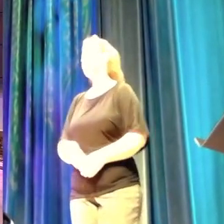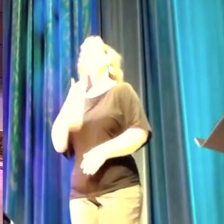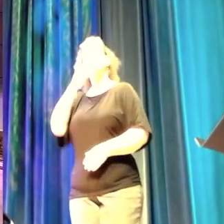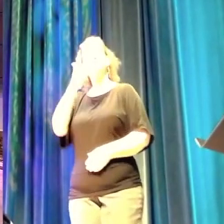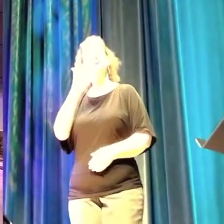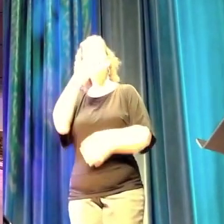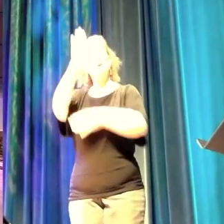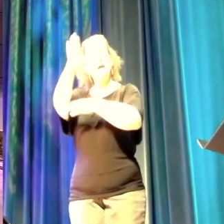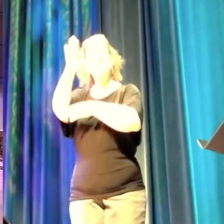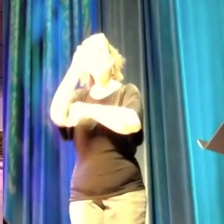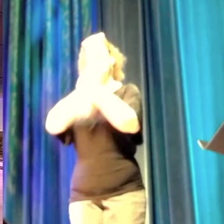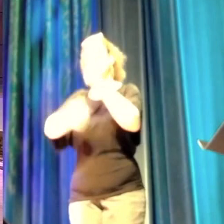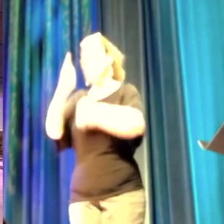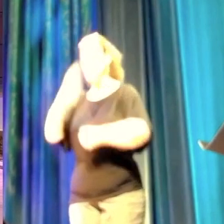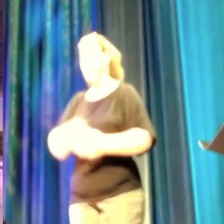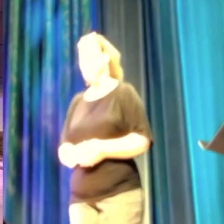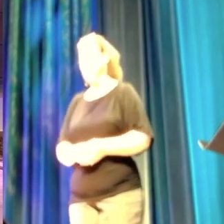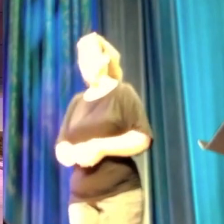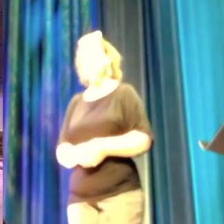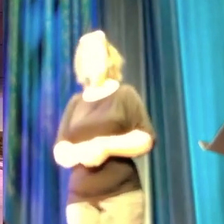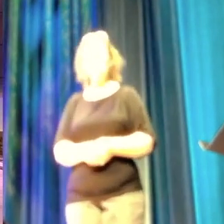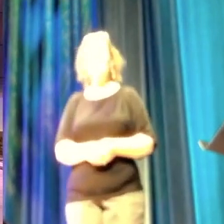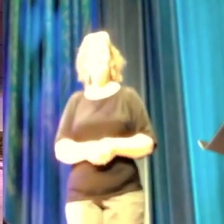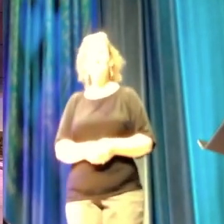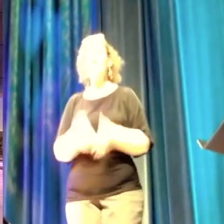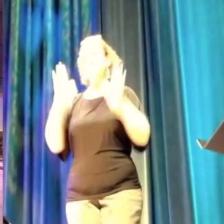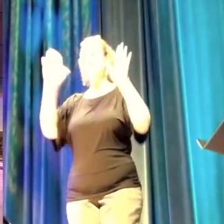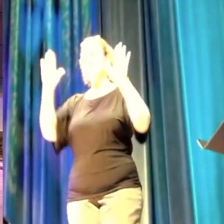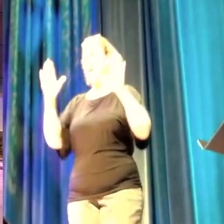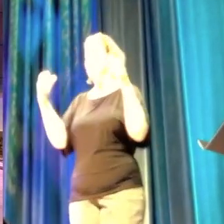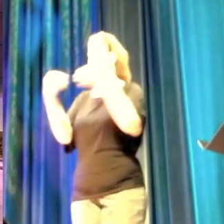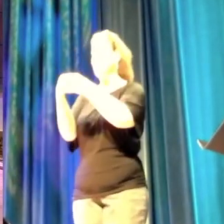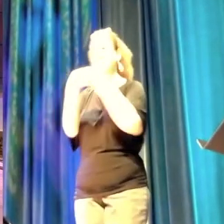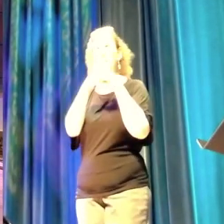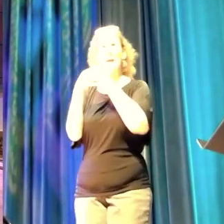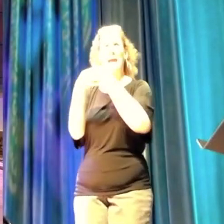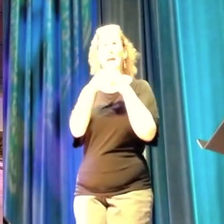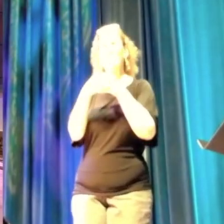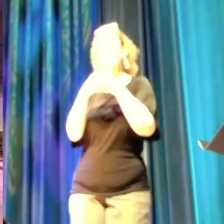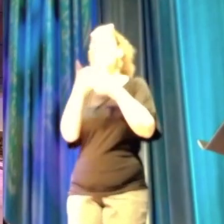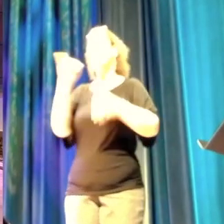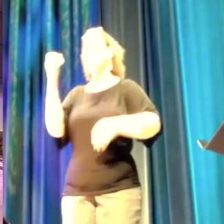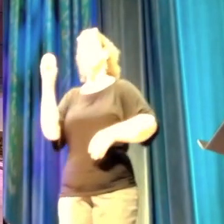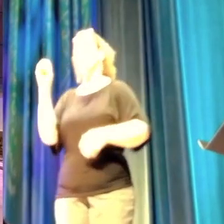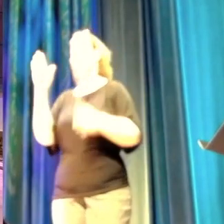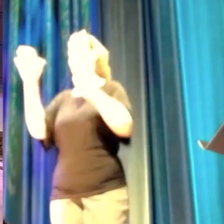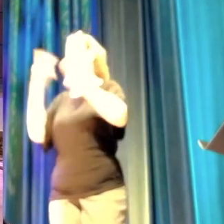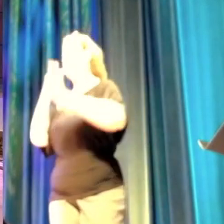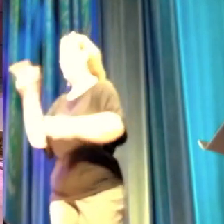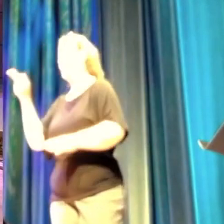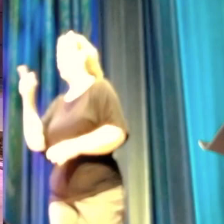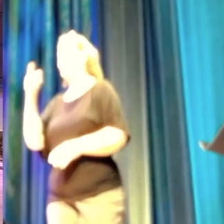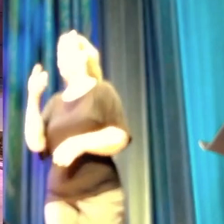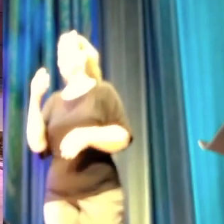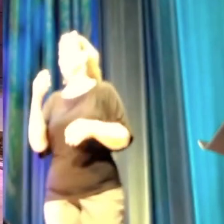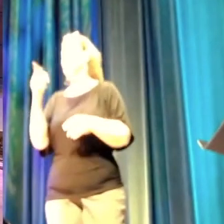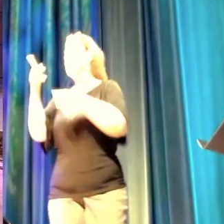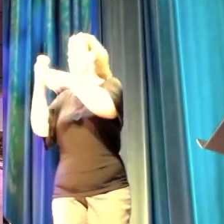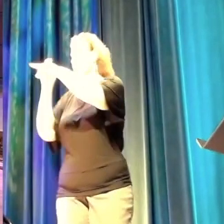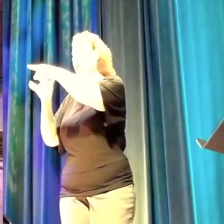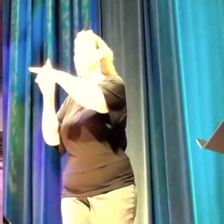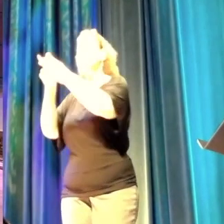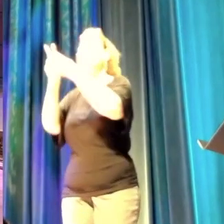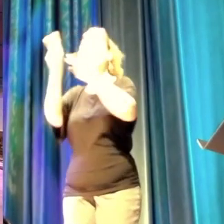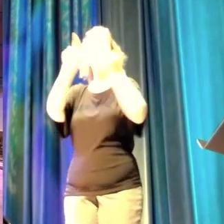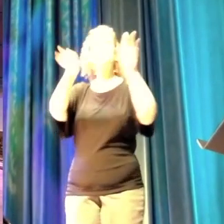Thank you. Good afternoon, everybody. It's great to be together. It's Nick Joe's great to see you. And even a couple of people that I